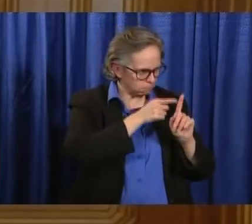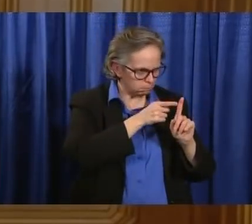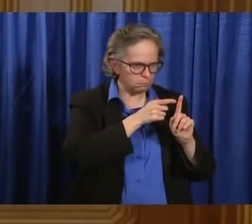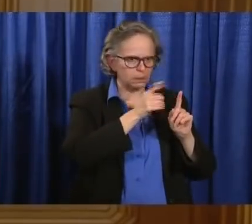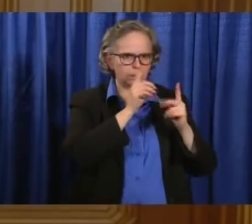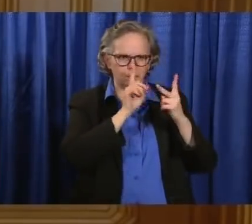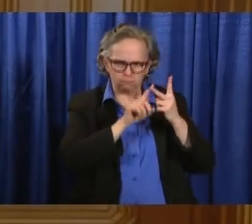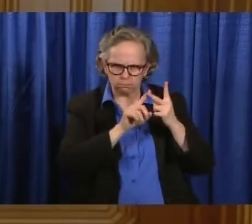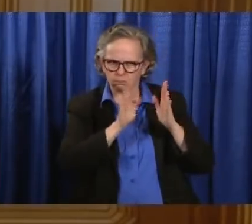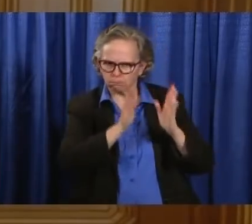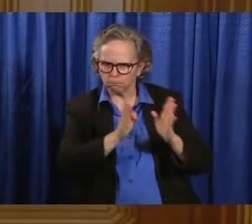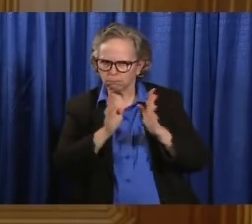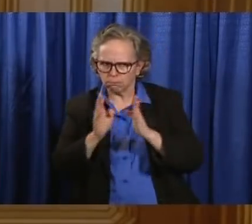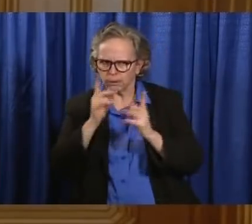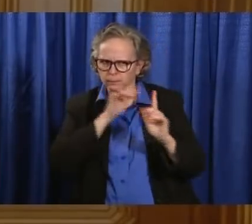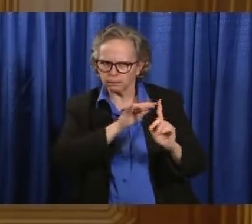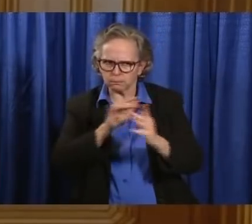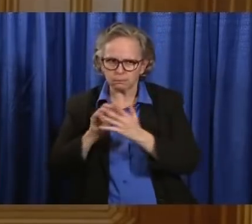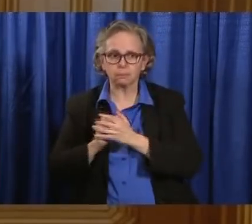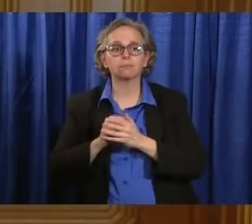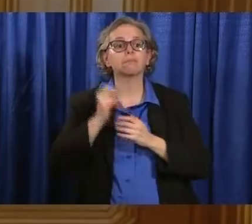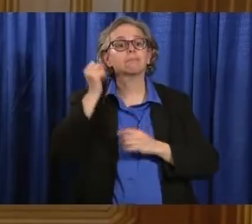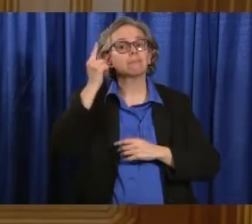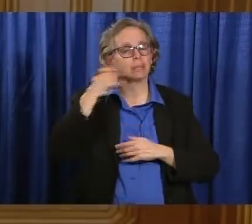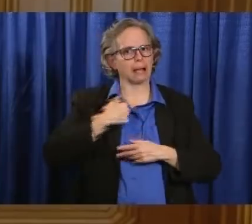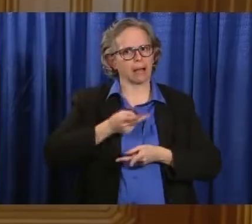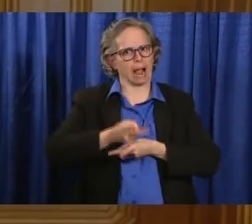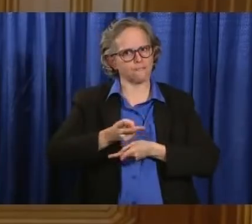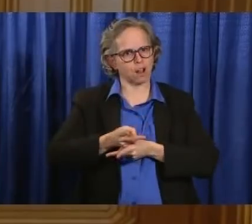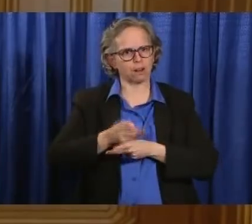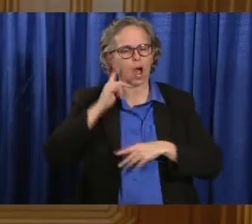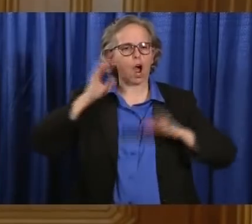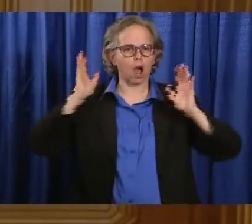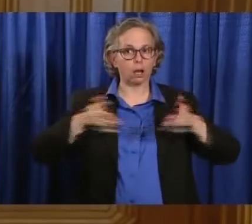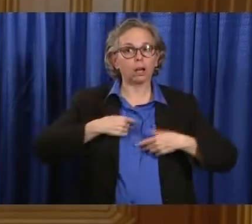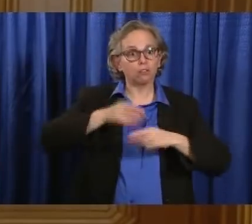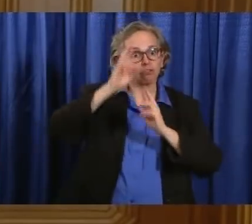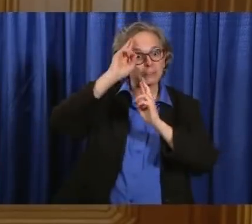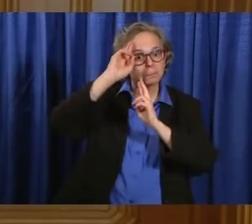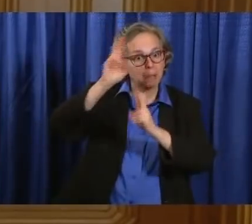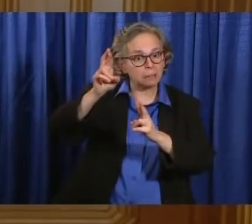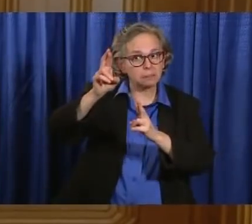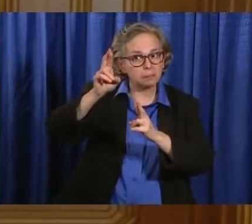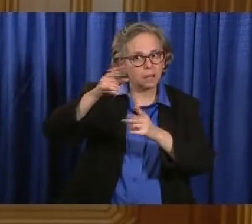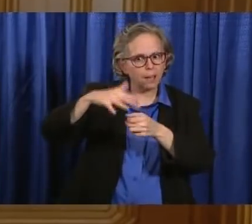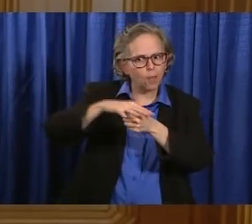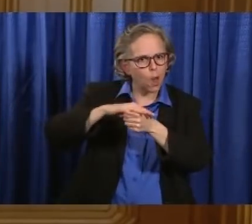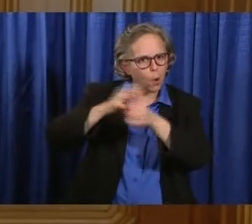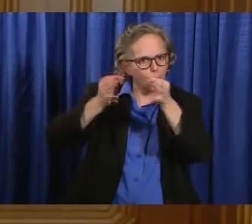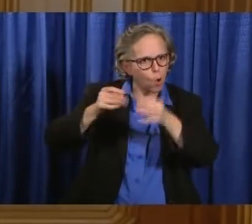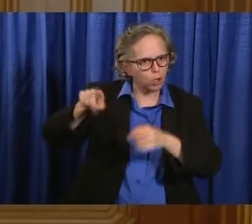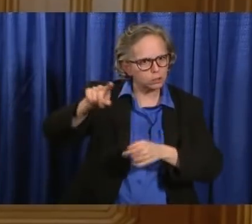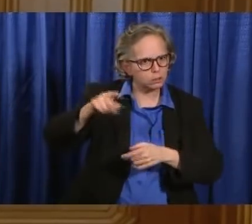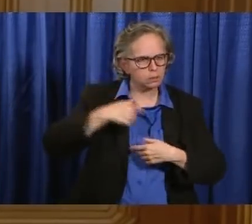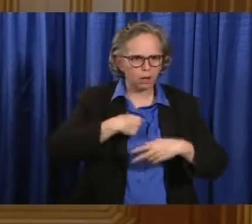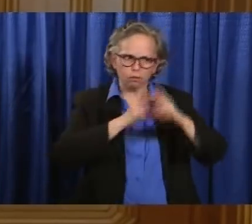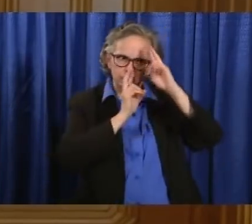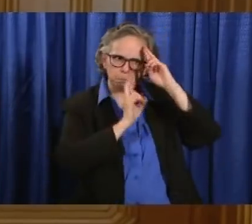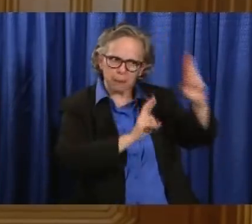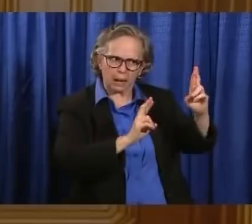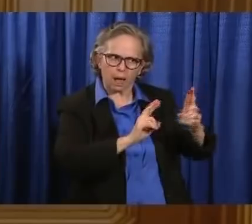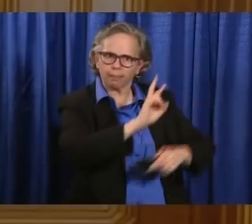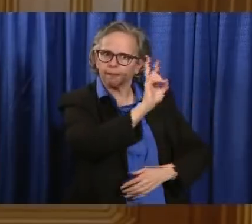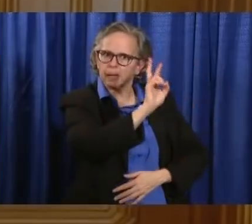very careful, very respectful of the local courts, very respectful of the local victims, very respectful of